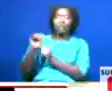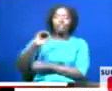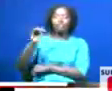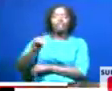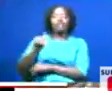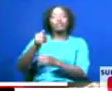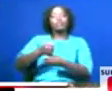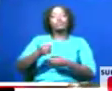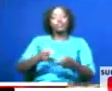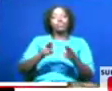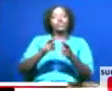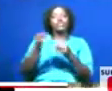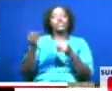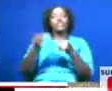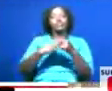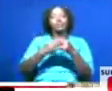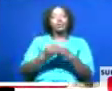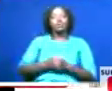and Kibera.